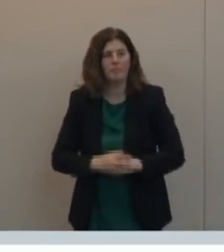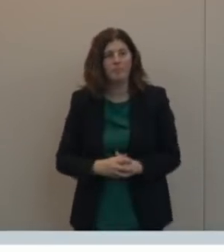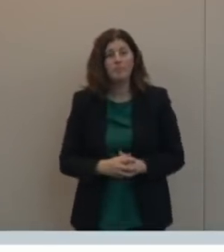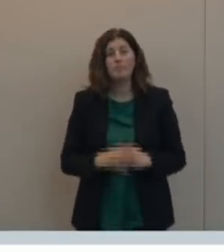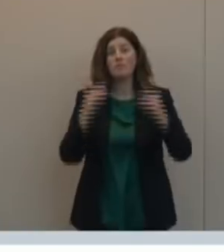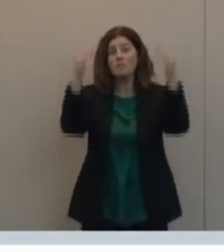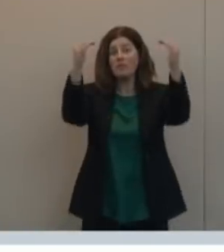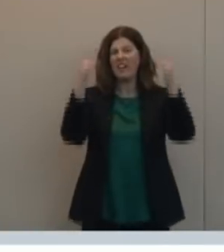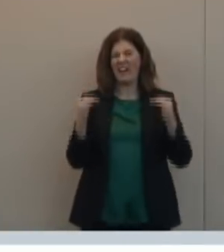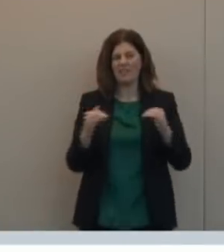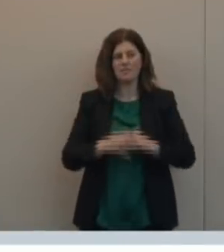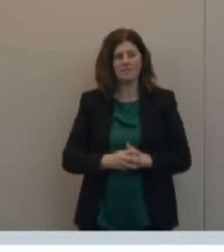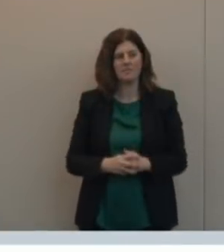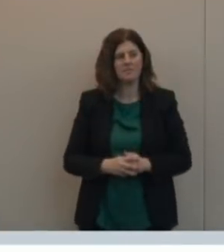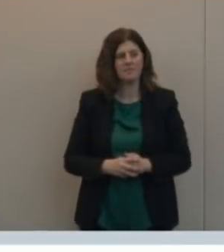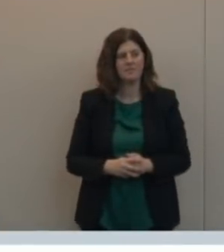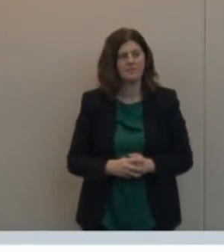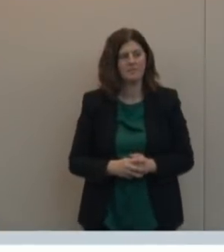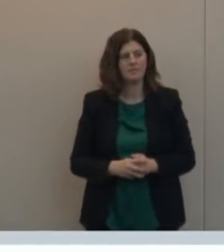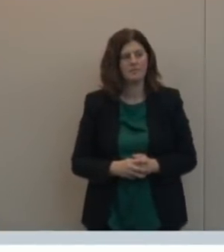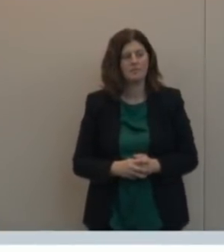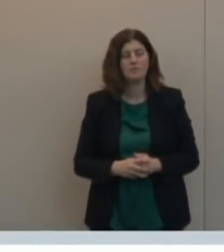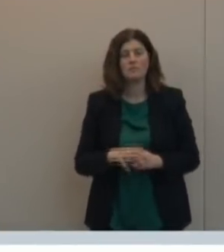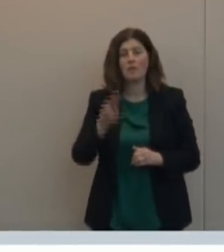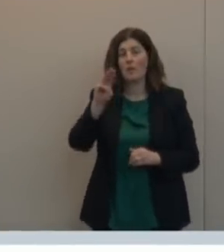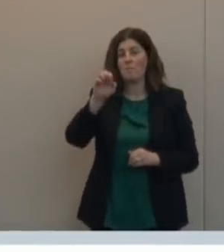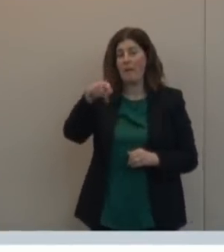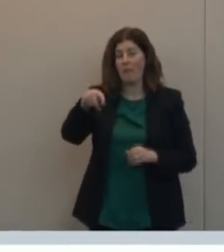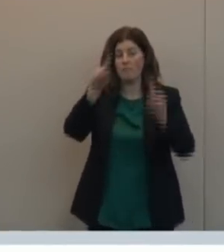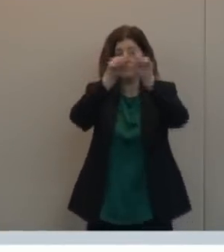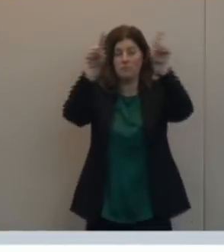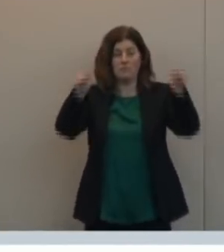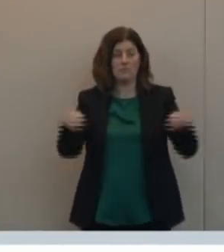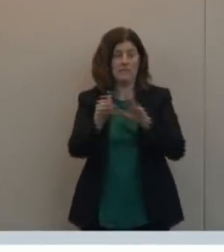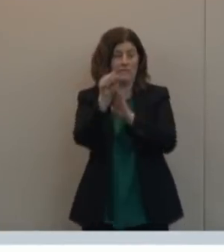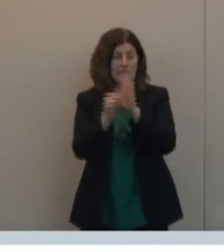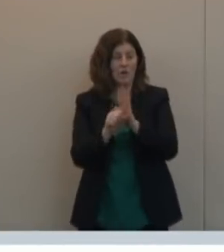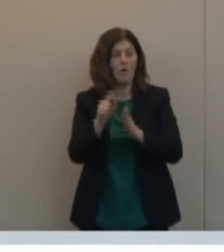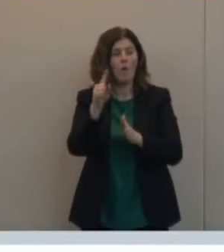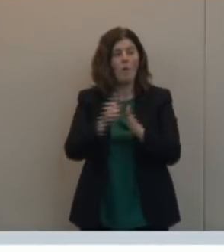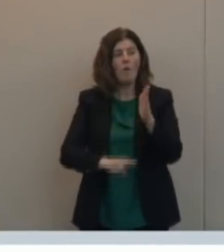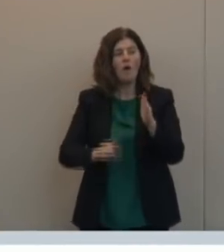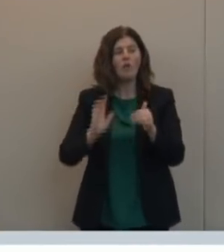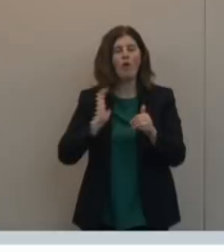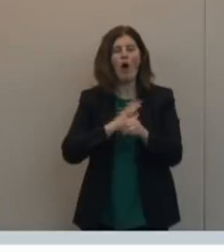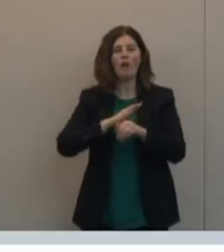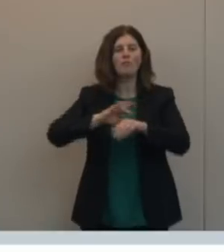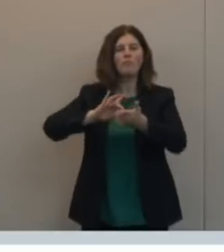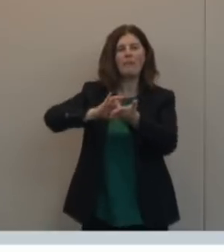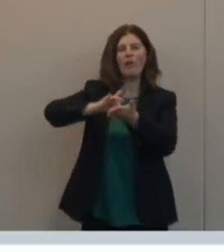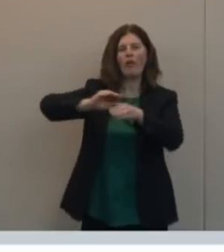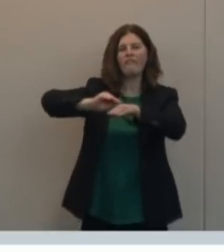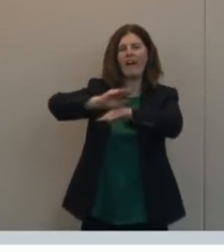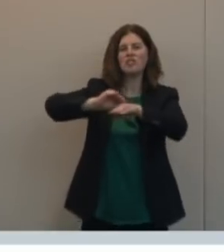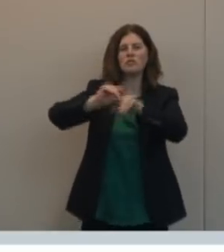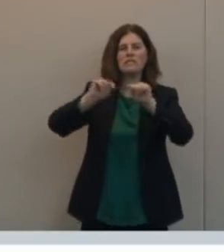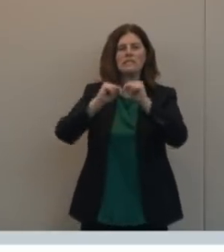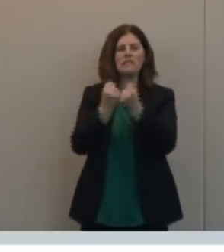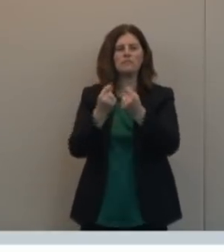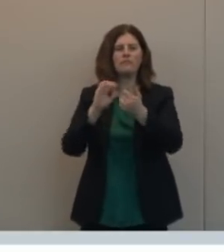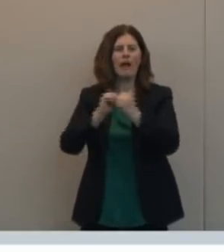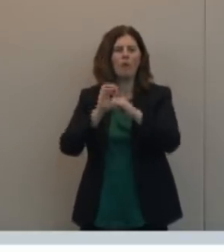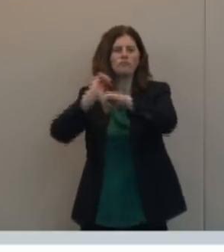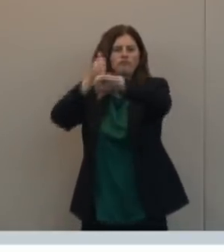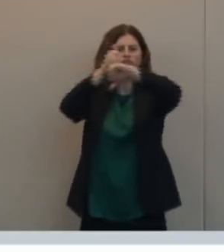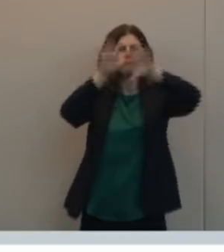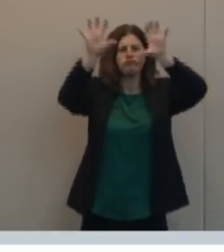to move on here. This is a map of how our medical advisory team has organized itself in the state. We